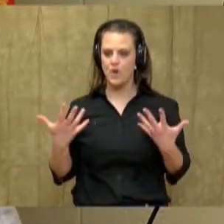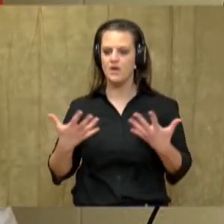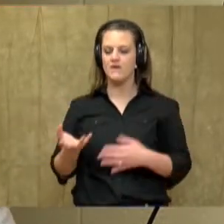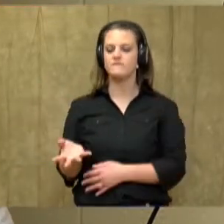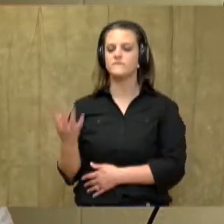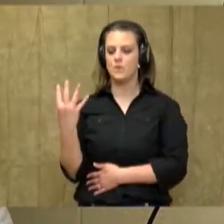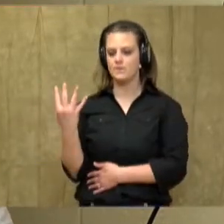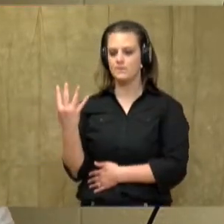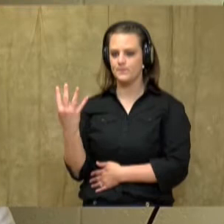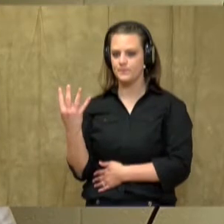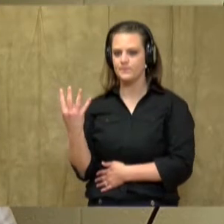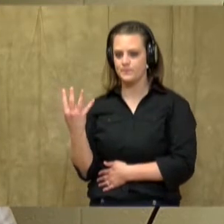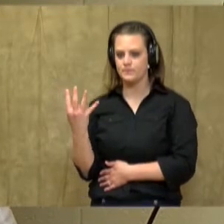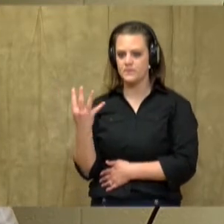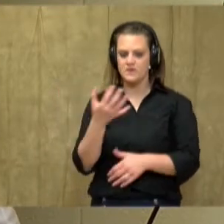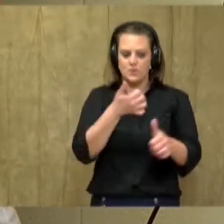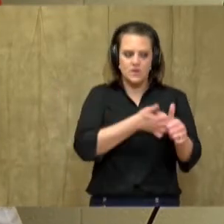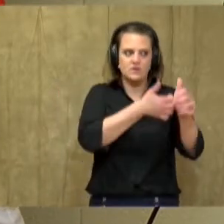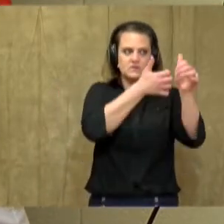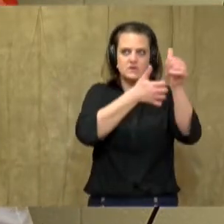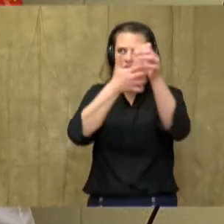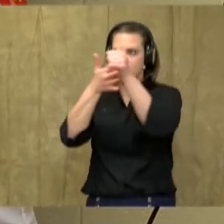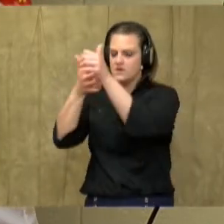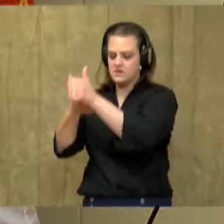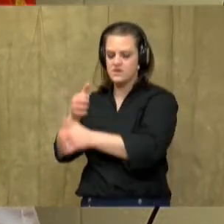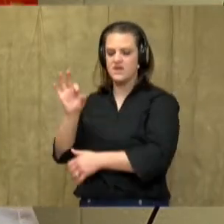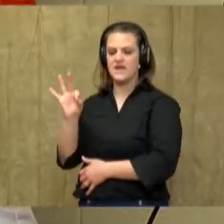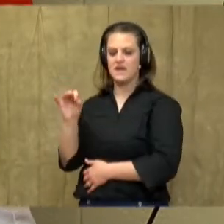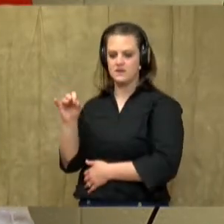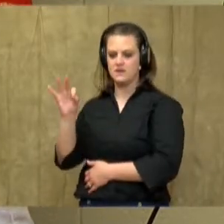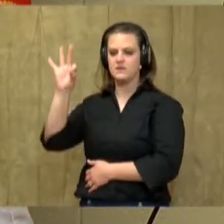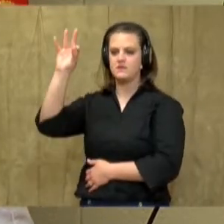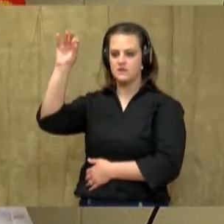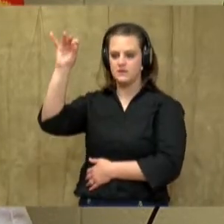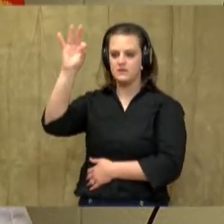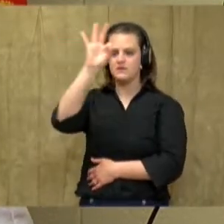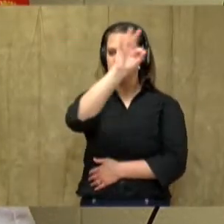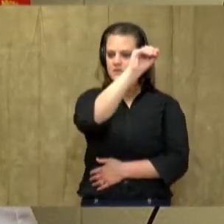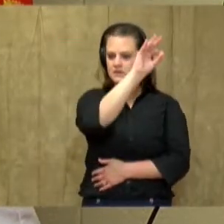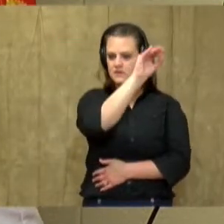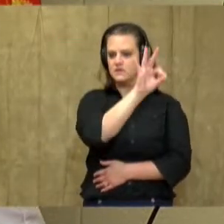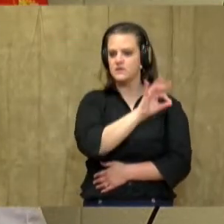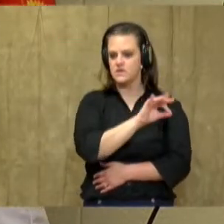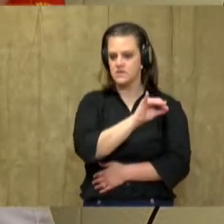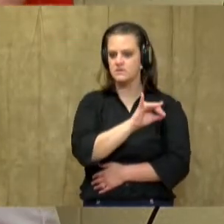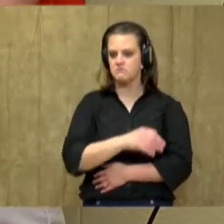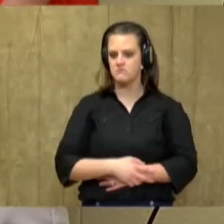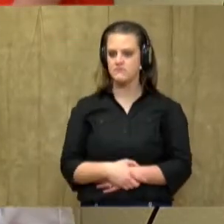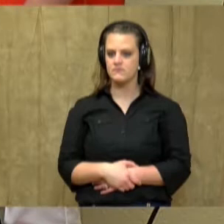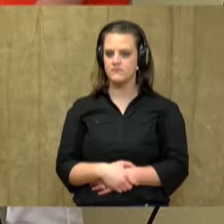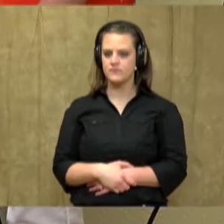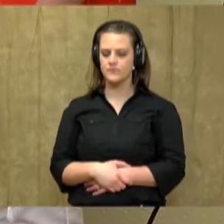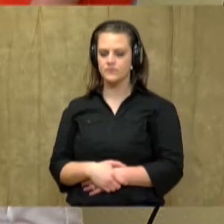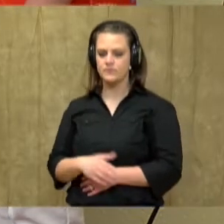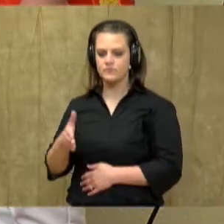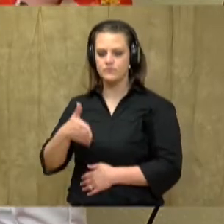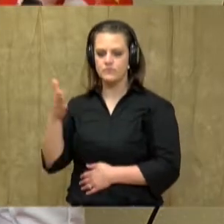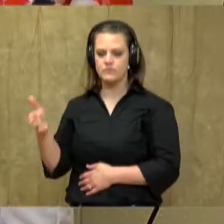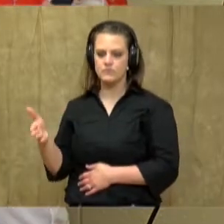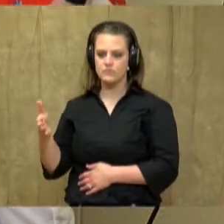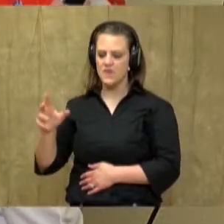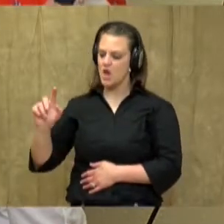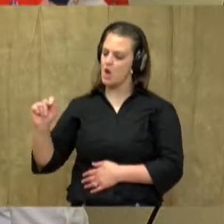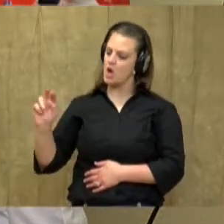Each angle measures exactly 90 degrees. All right, let's look at this shape,